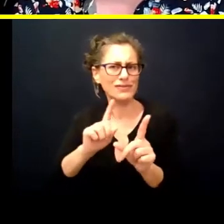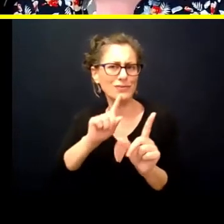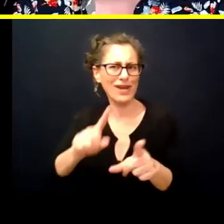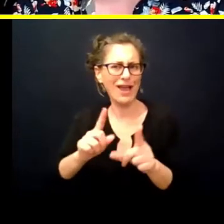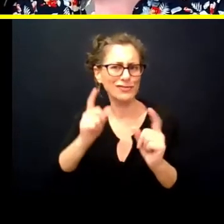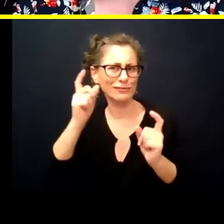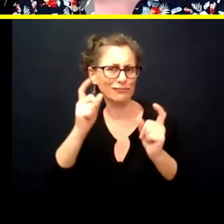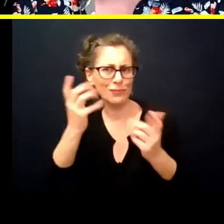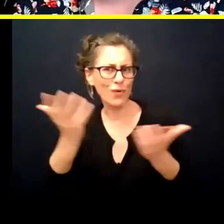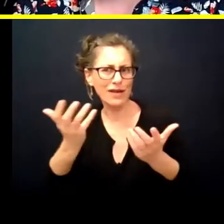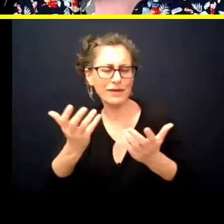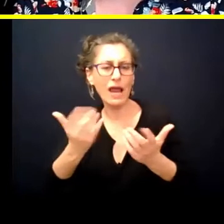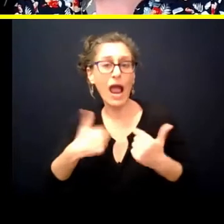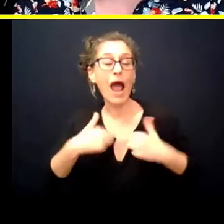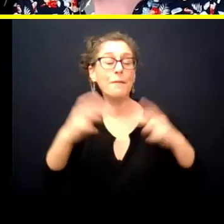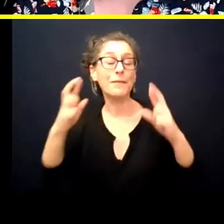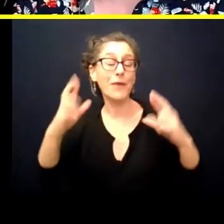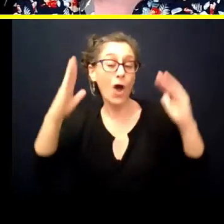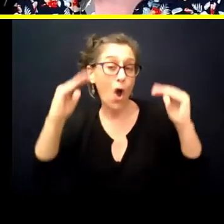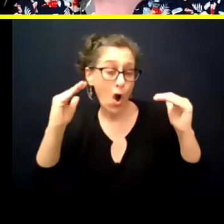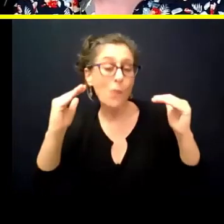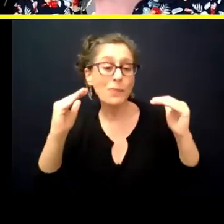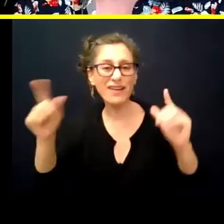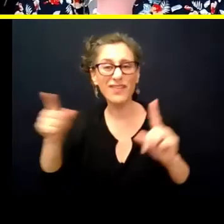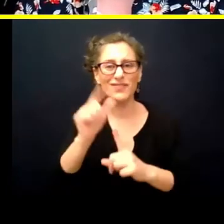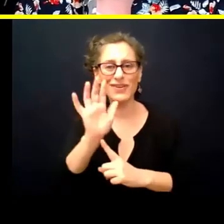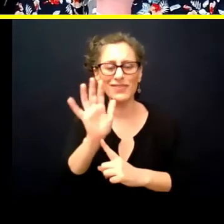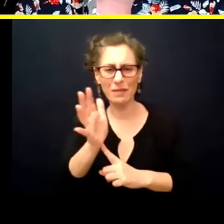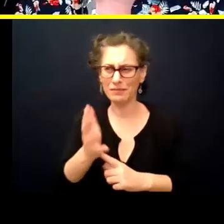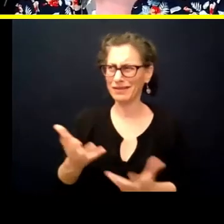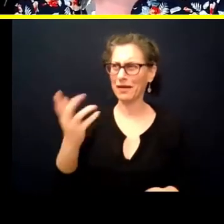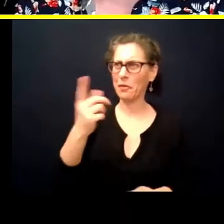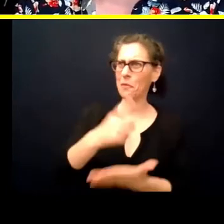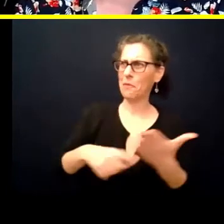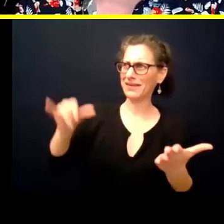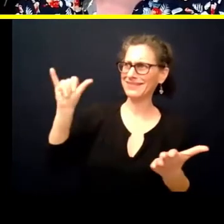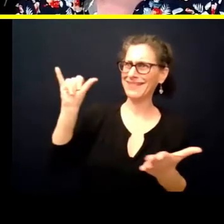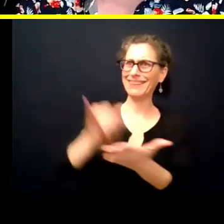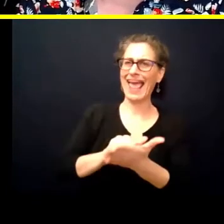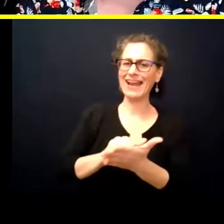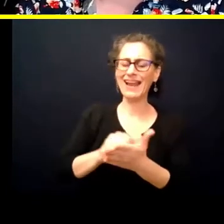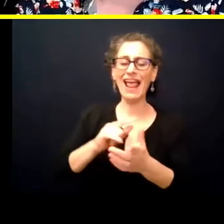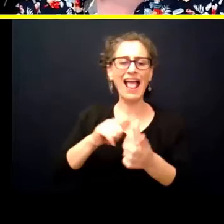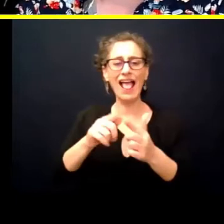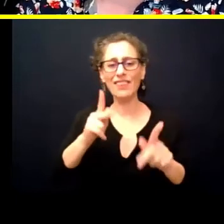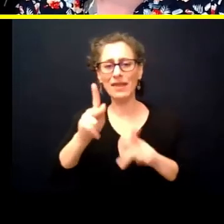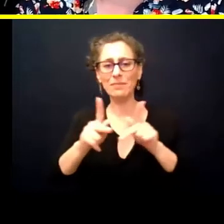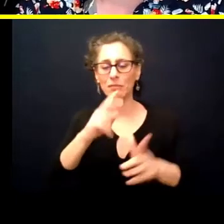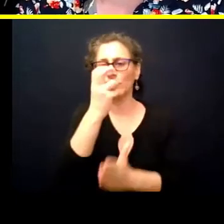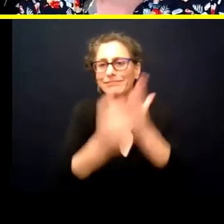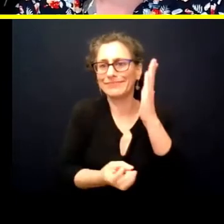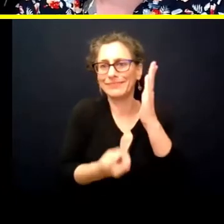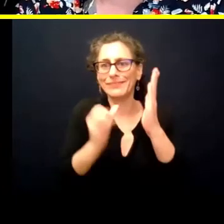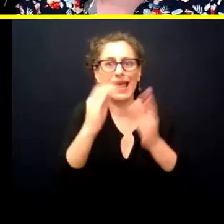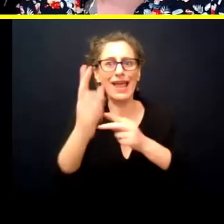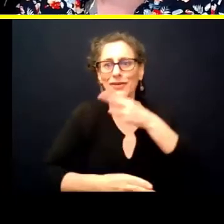Because I'm hoping that there'll be the first 5 minutes of what the heck is this, and then people will just be in that universe. They'll just be